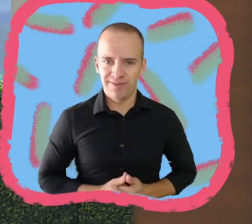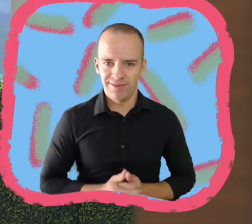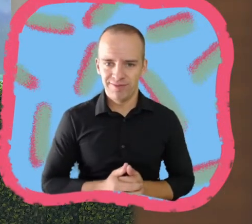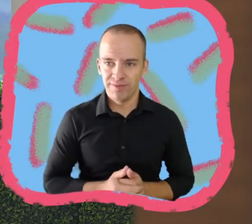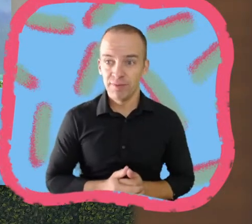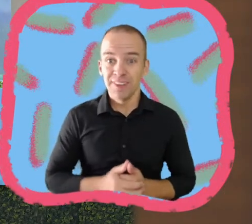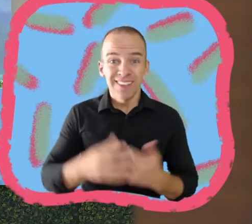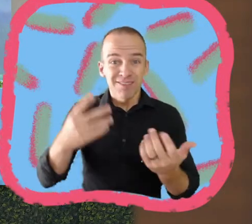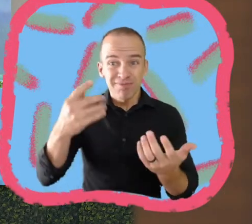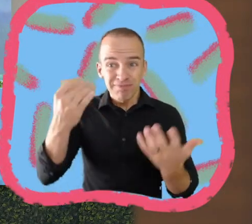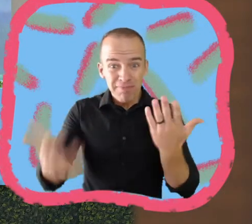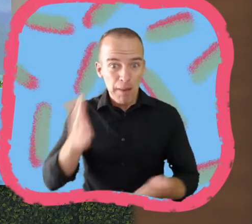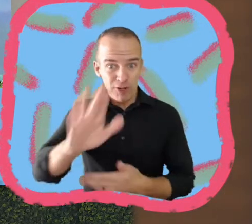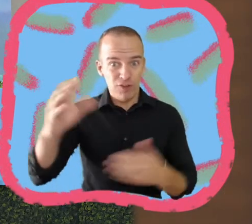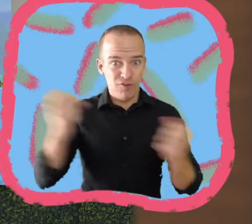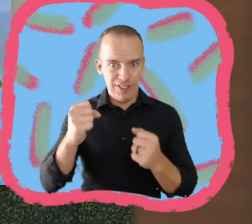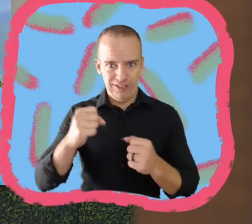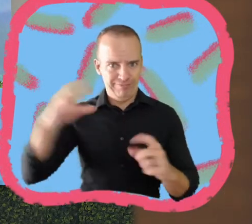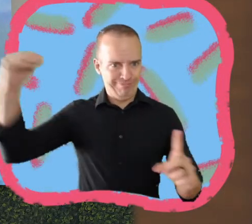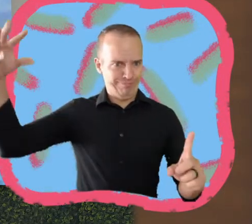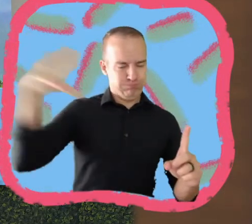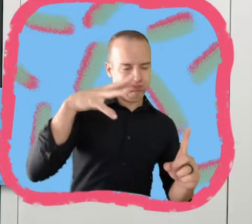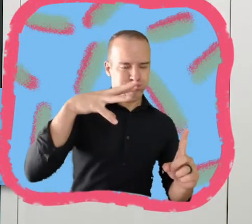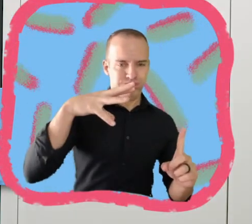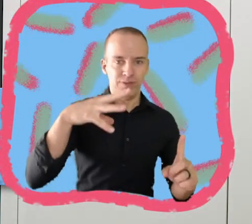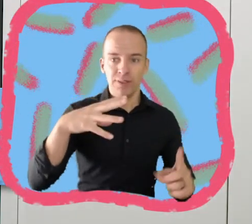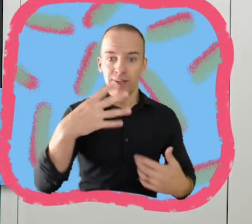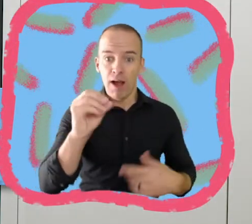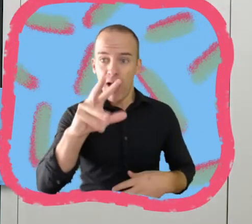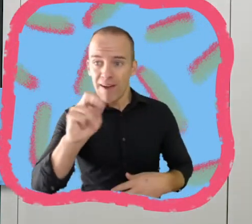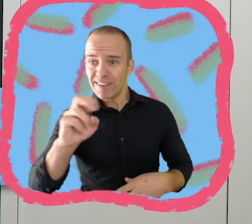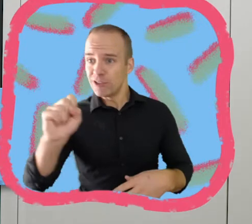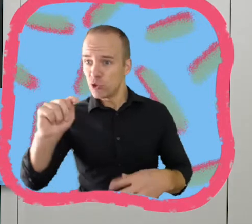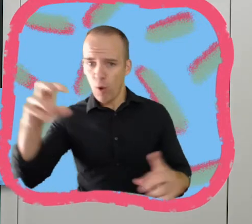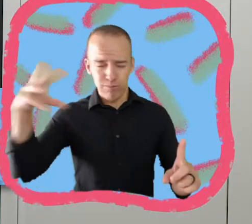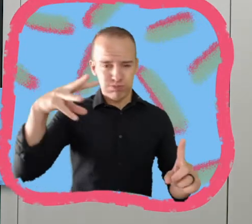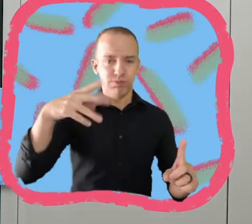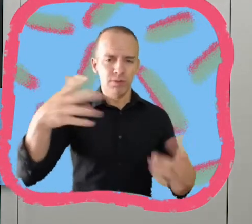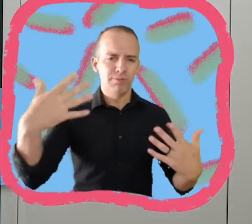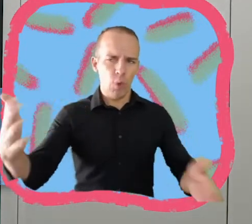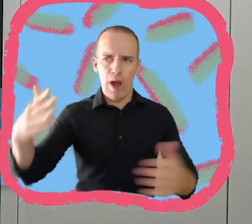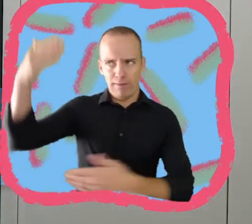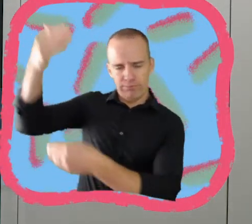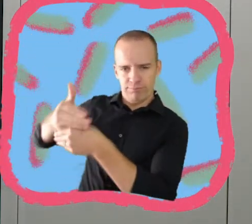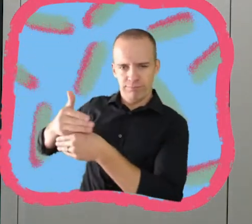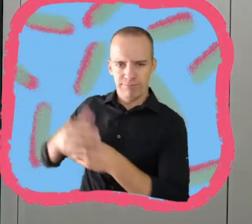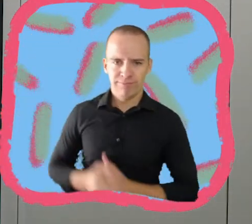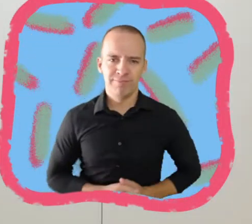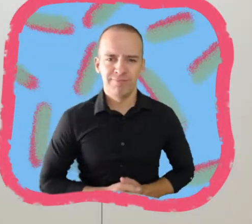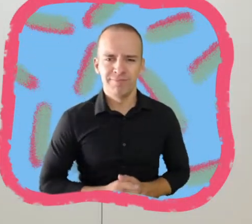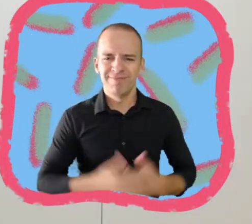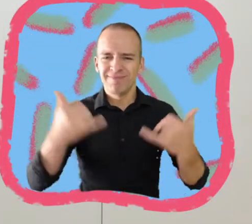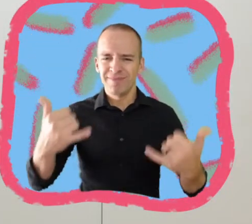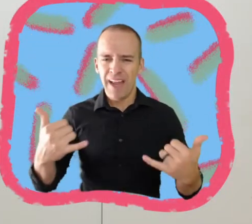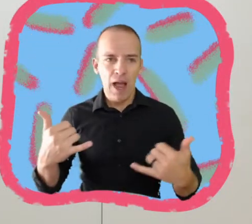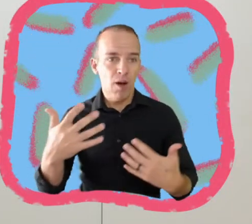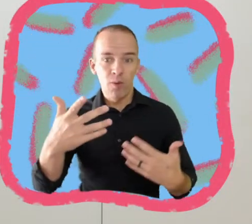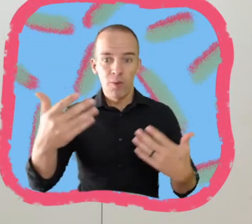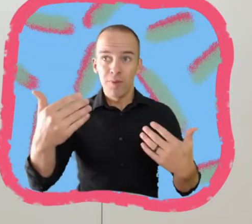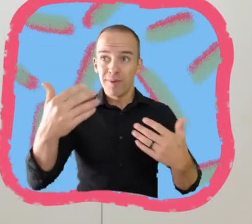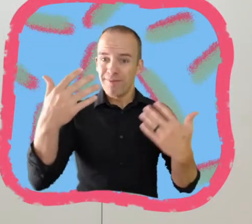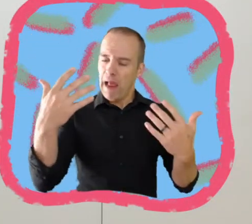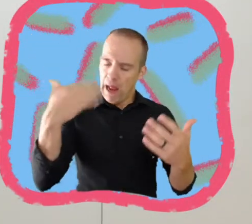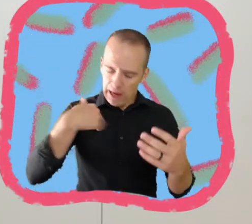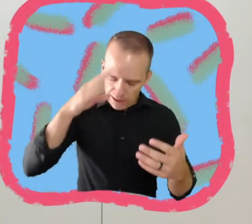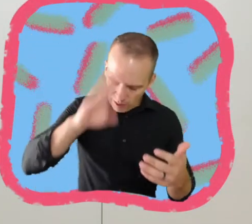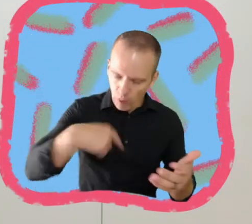It's also important to keep your fridge out of direct sunlight and away from appliances such as an oven or cooktop. And I know we're harping